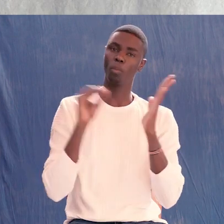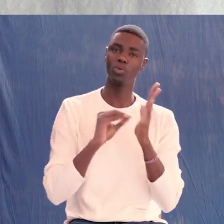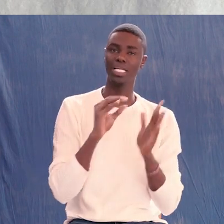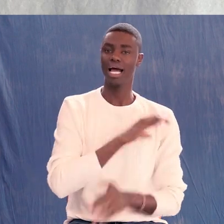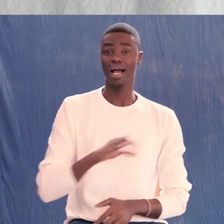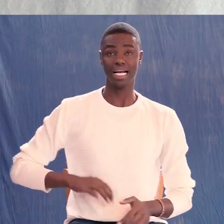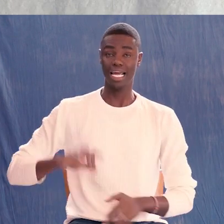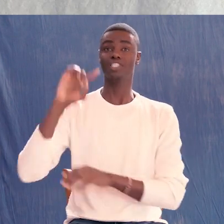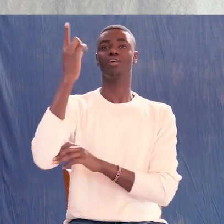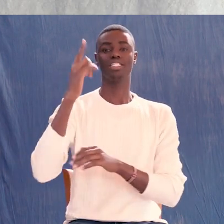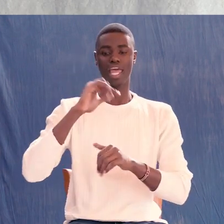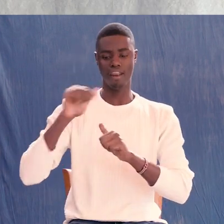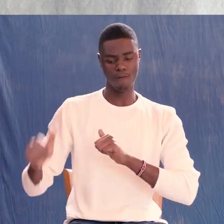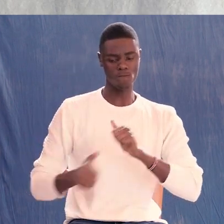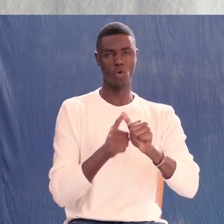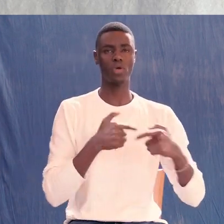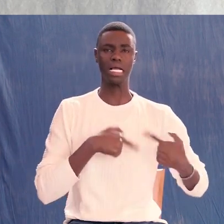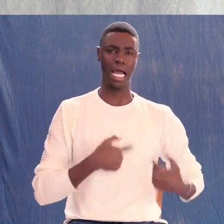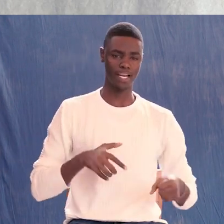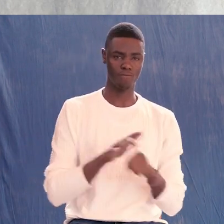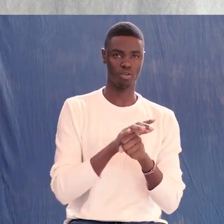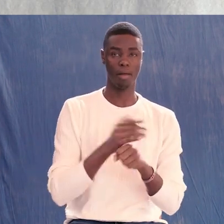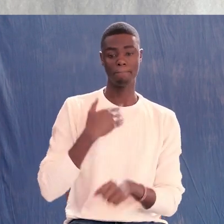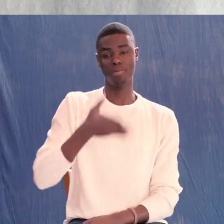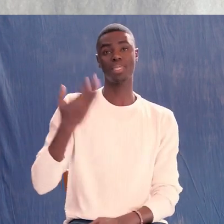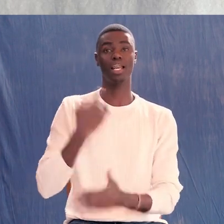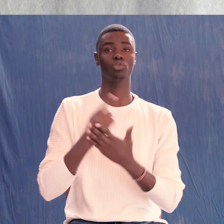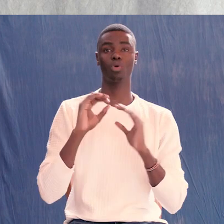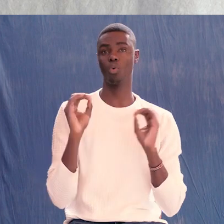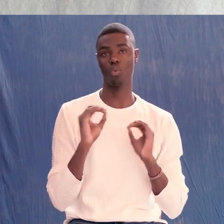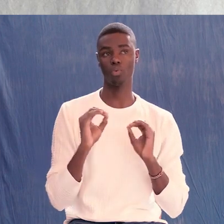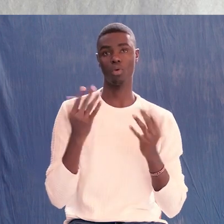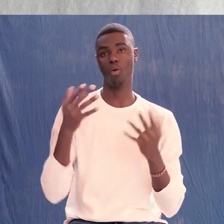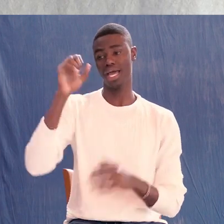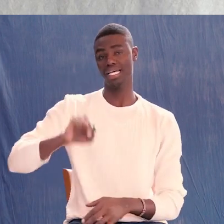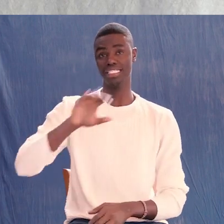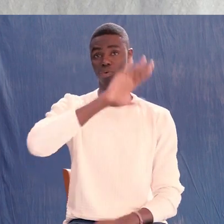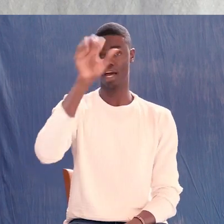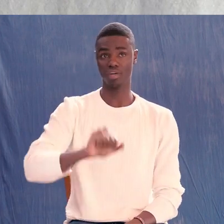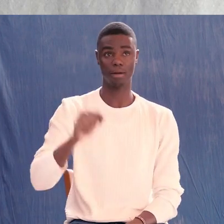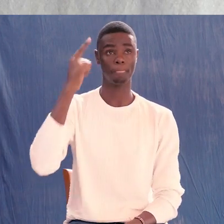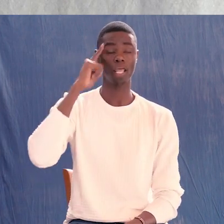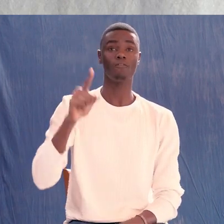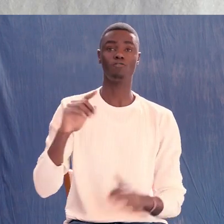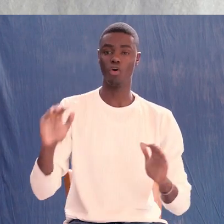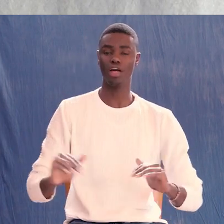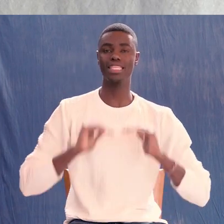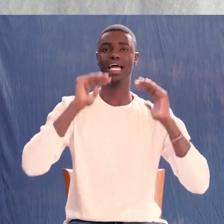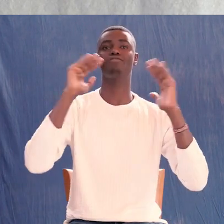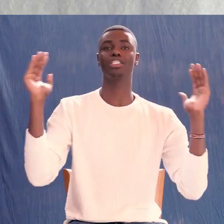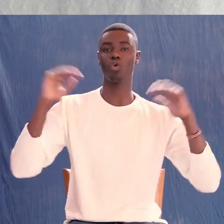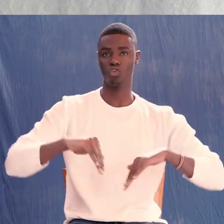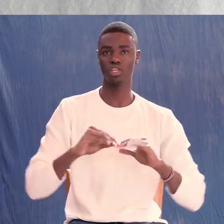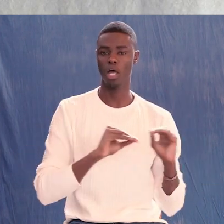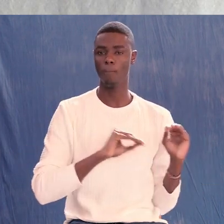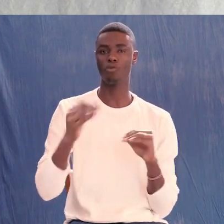Follow Him wholeheartedly. And I wasn't here last week. We were in South Africa for the Advanced Conference, this